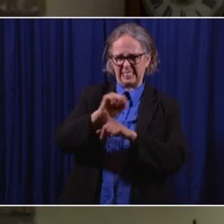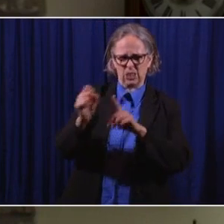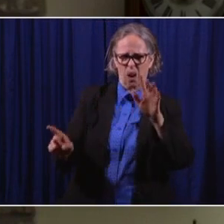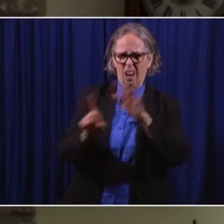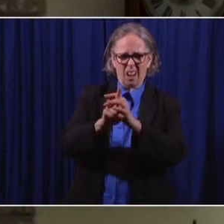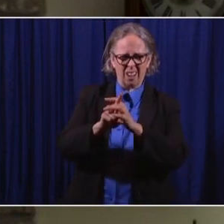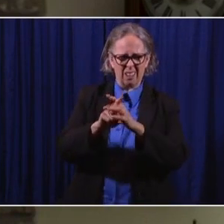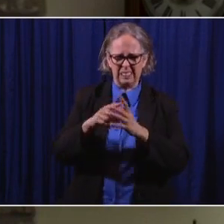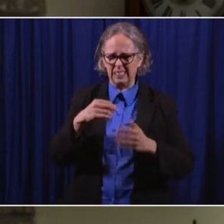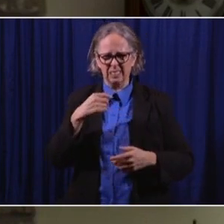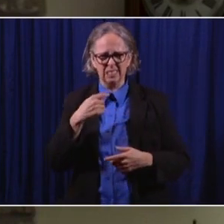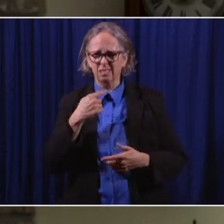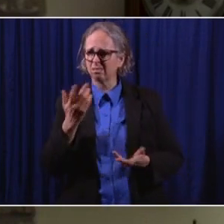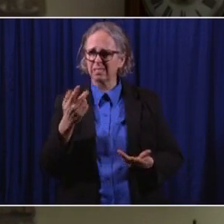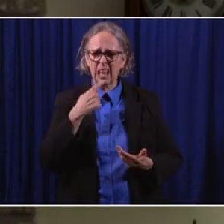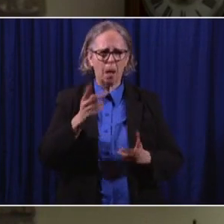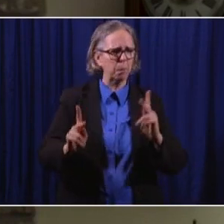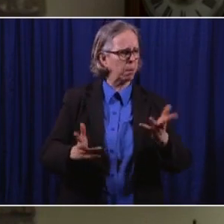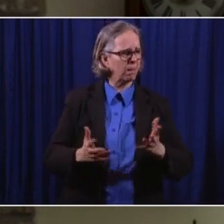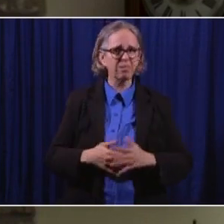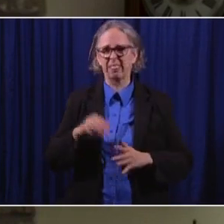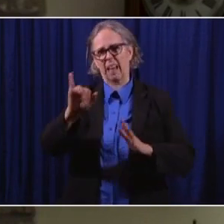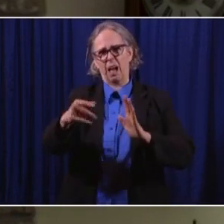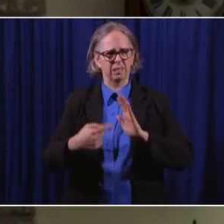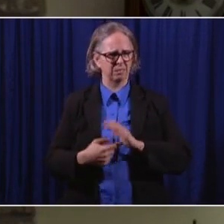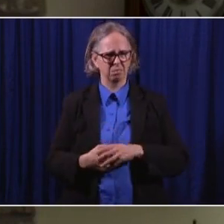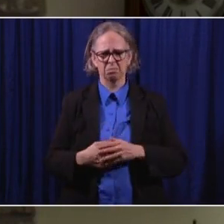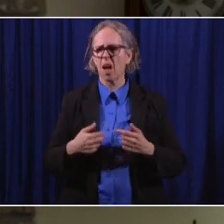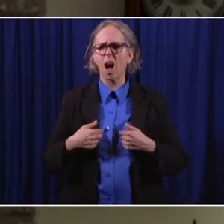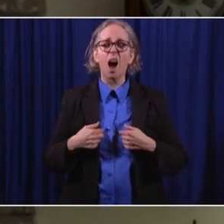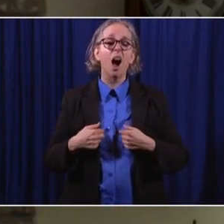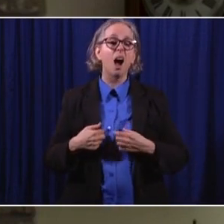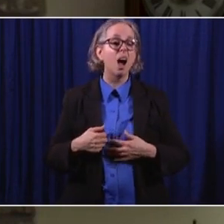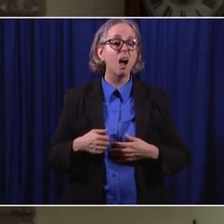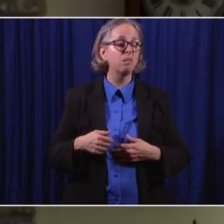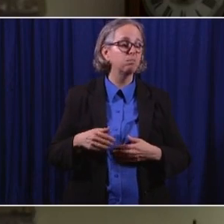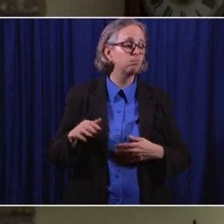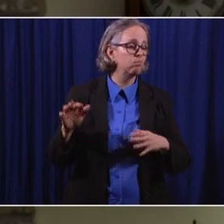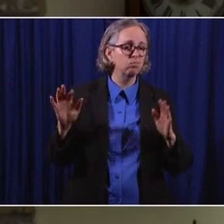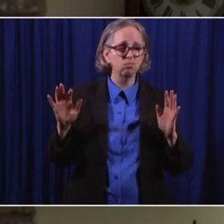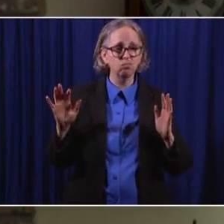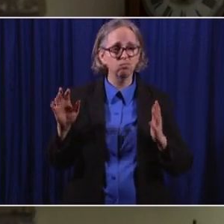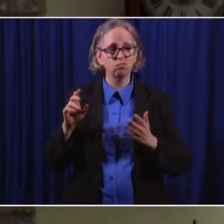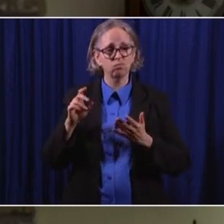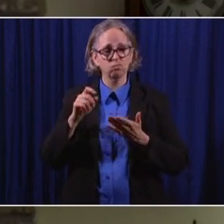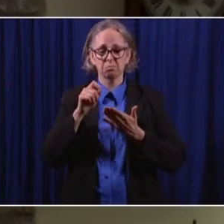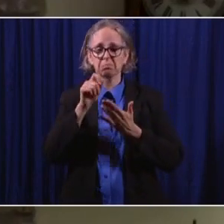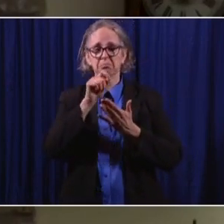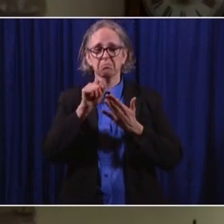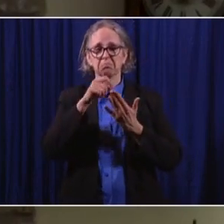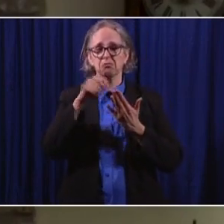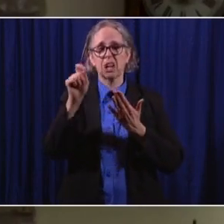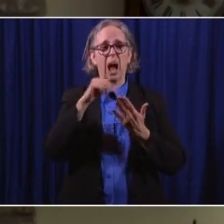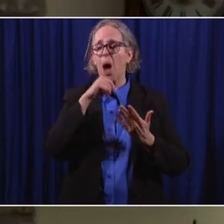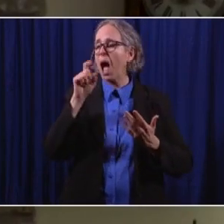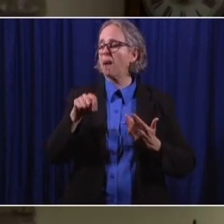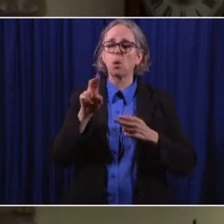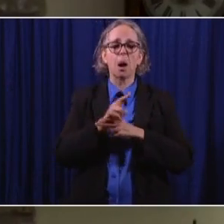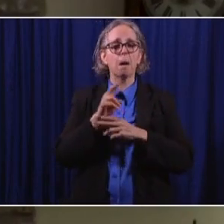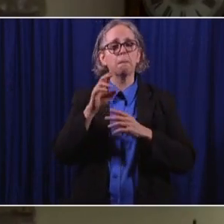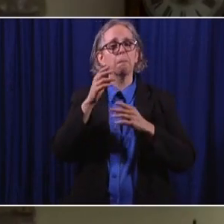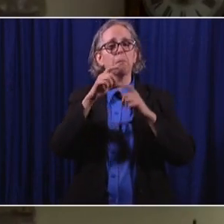look, if you just want to say it's, all you have to do is check this box and you don't have to wear a mask. That's not going